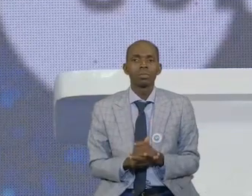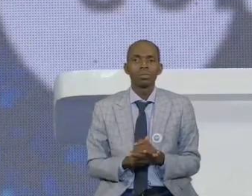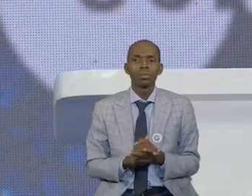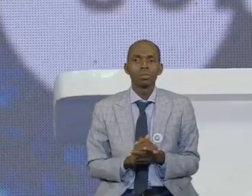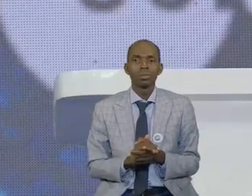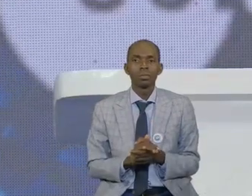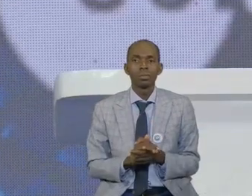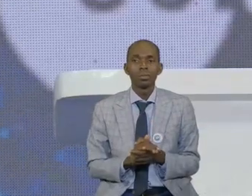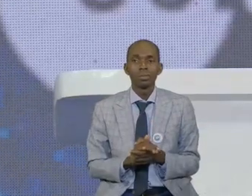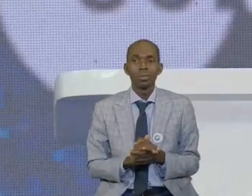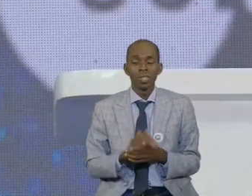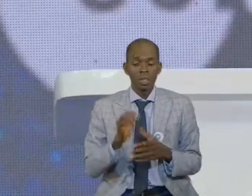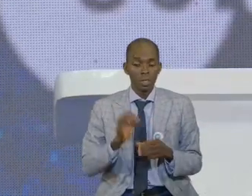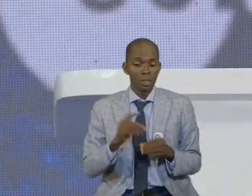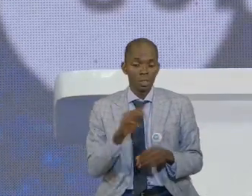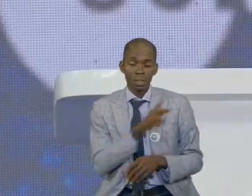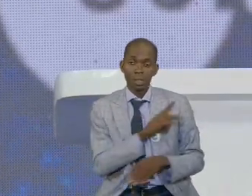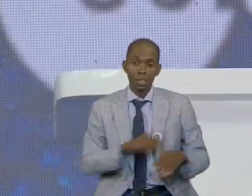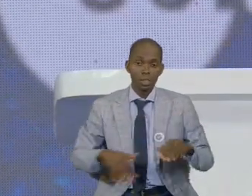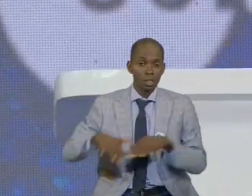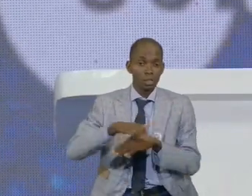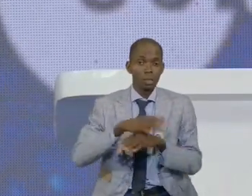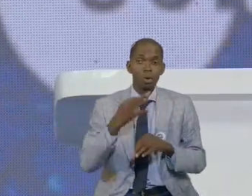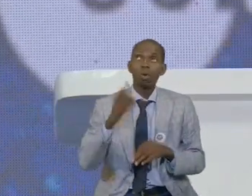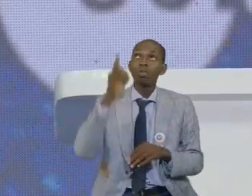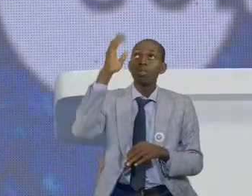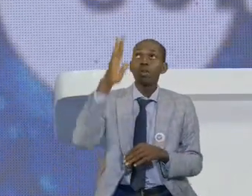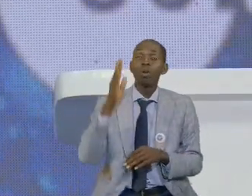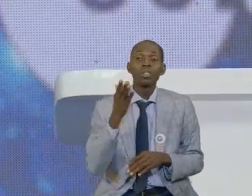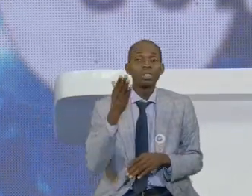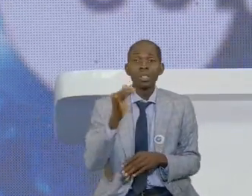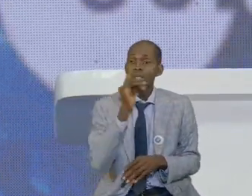In the kingdom of God, there is no fool at 40.